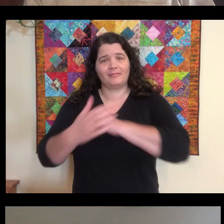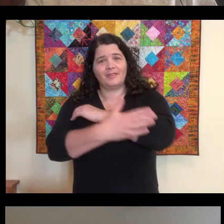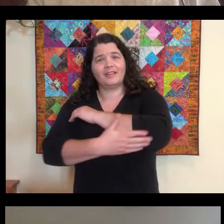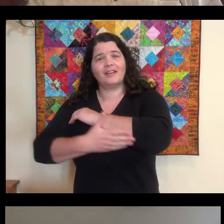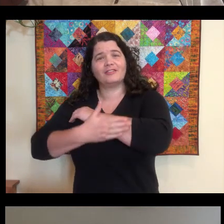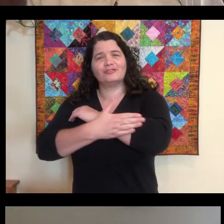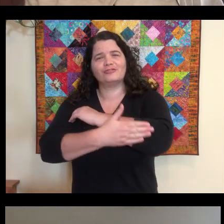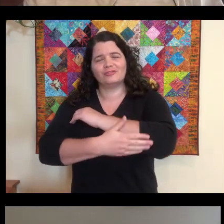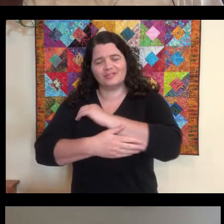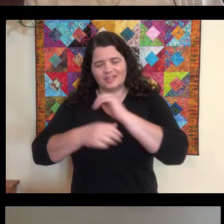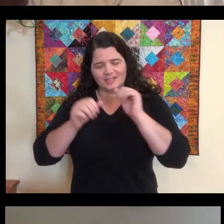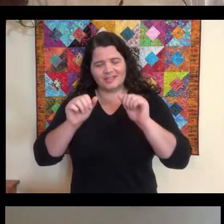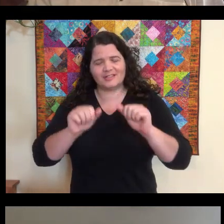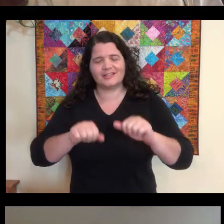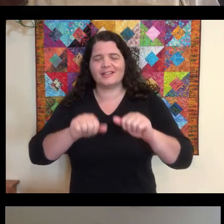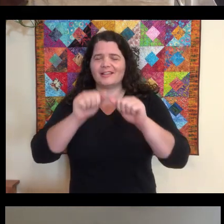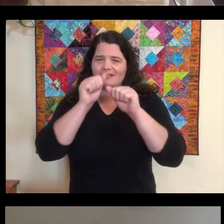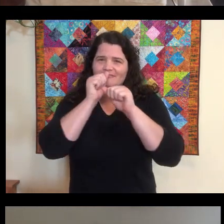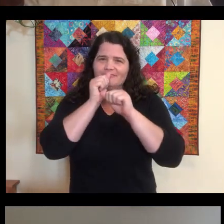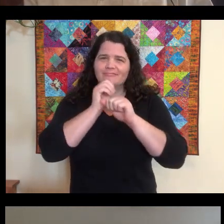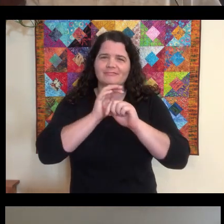Blessed be the nation.